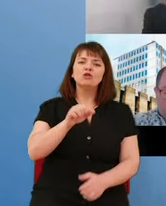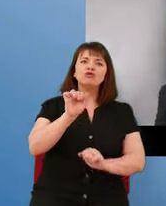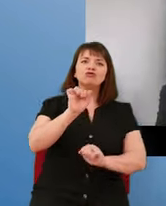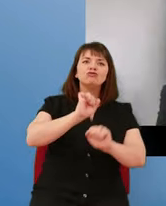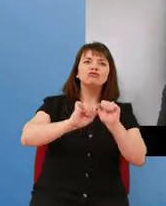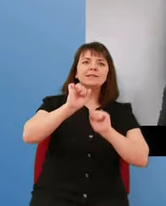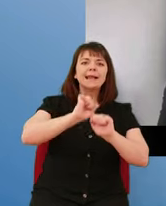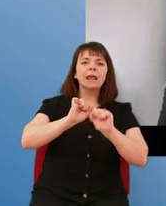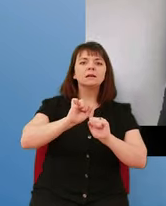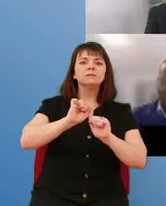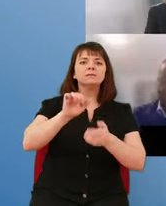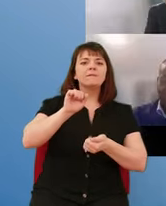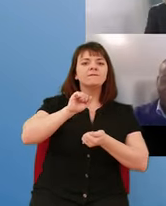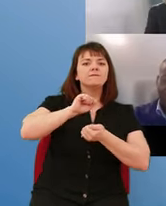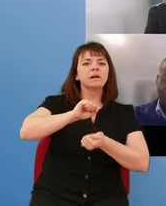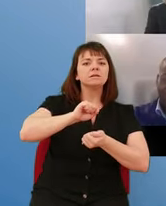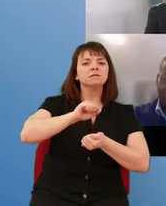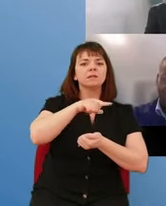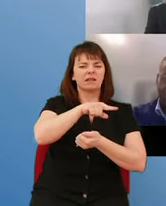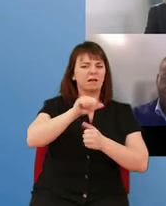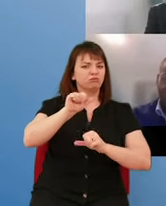think.